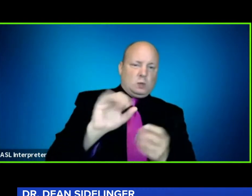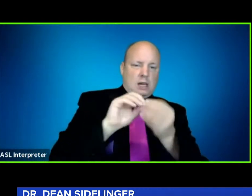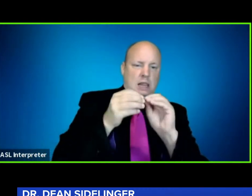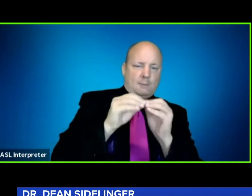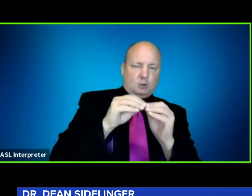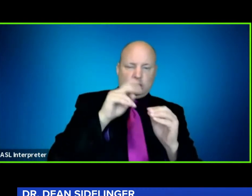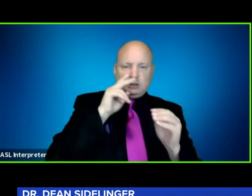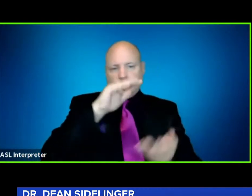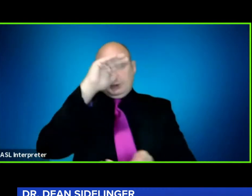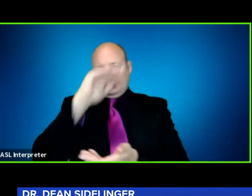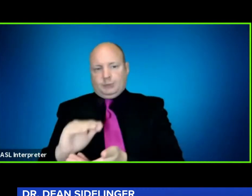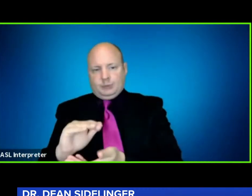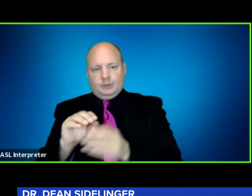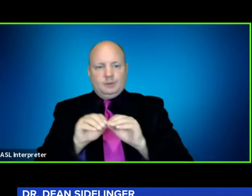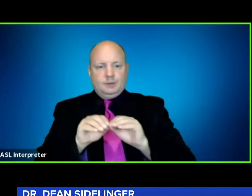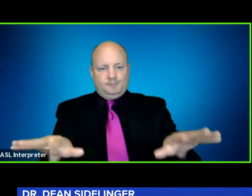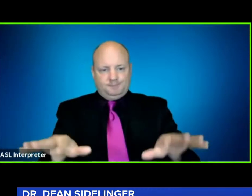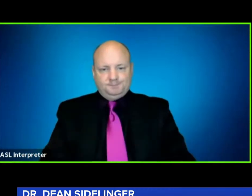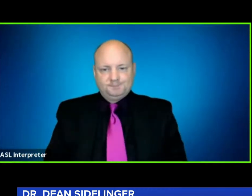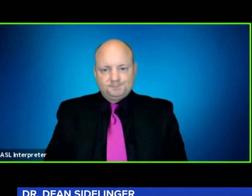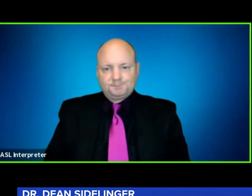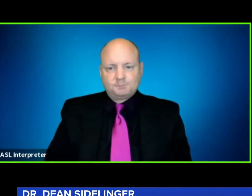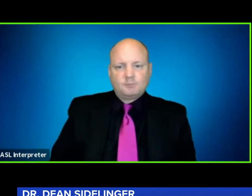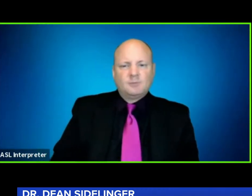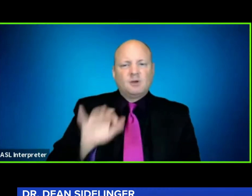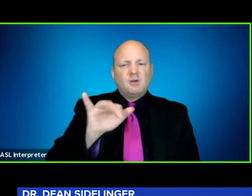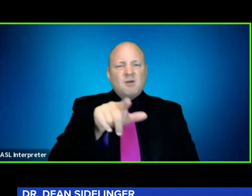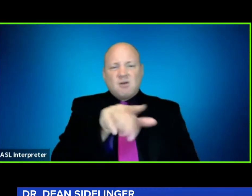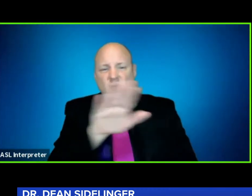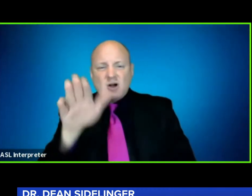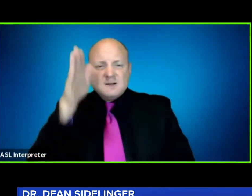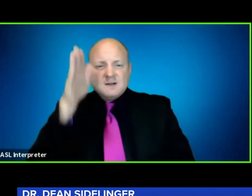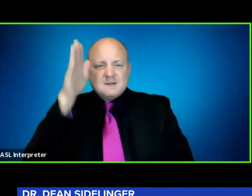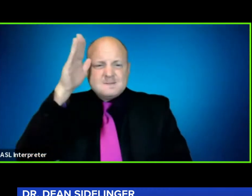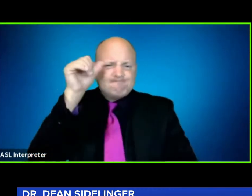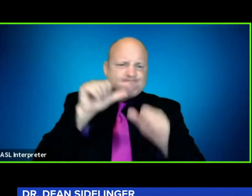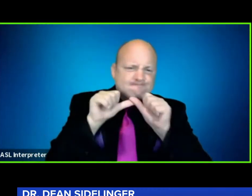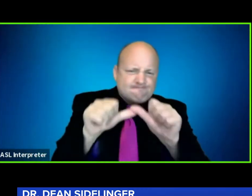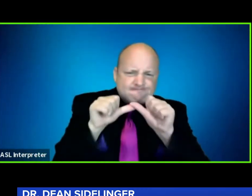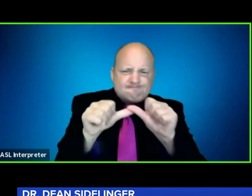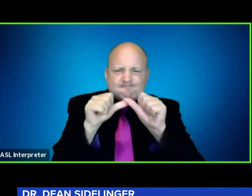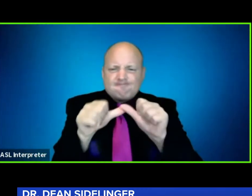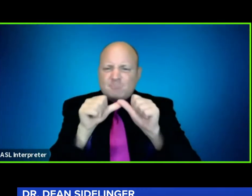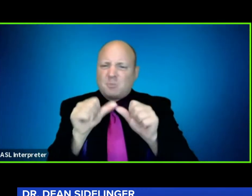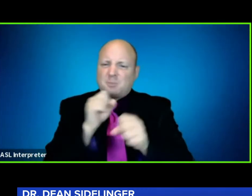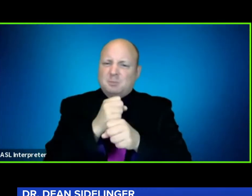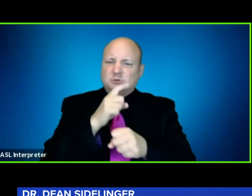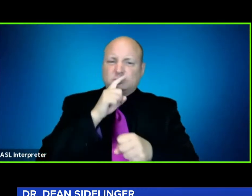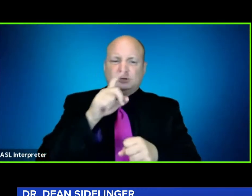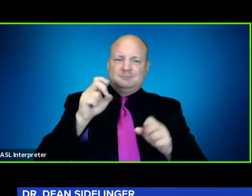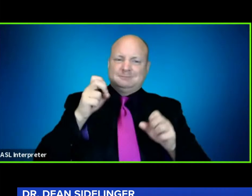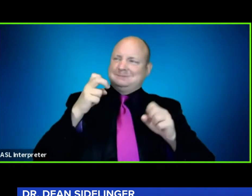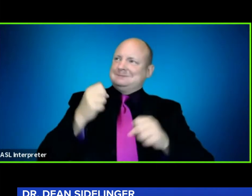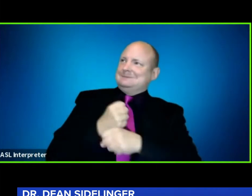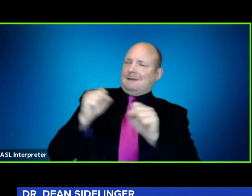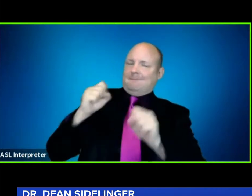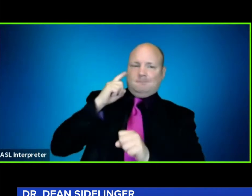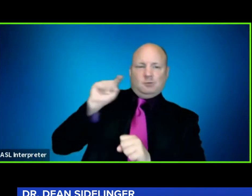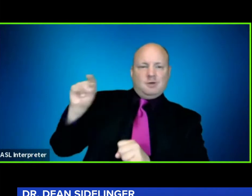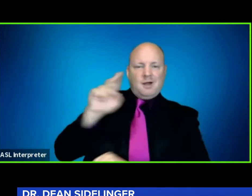latest surge and is saving our hospitals. Let me conclude today by sharing a personal